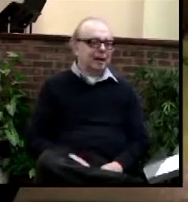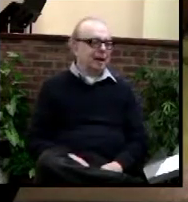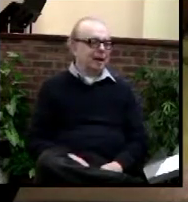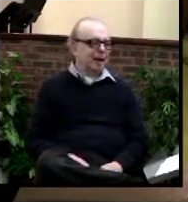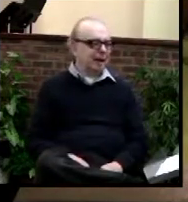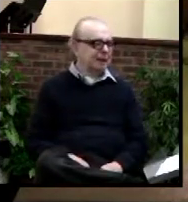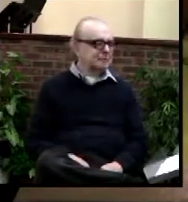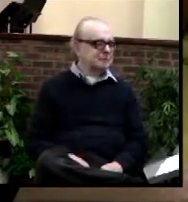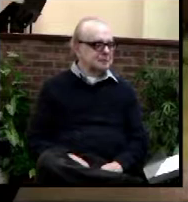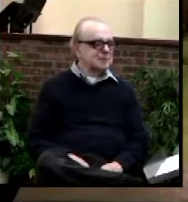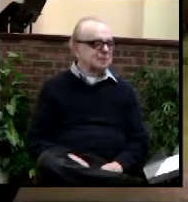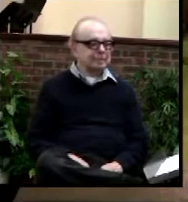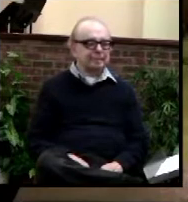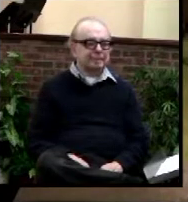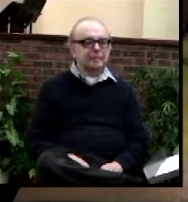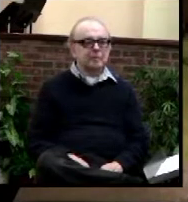stone-washed.